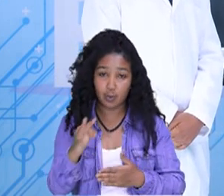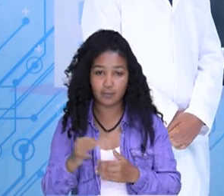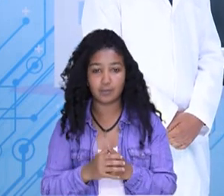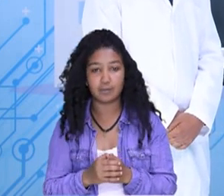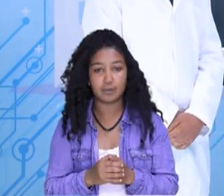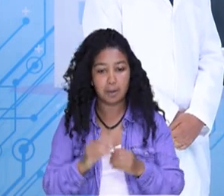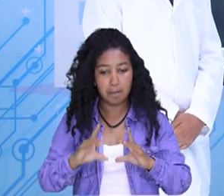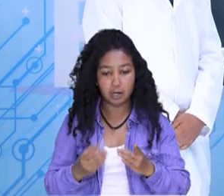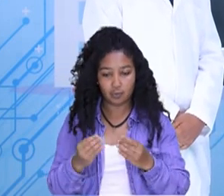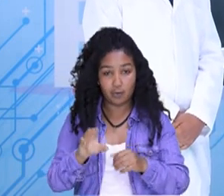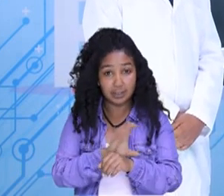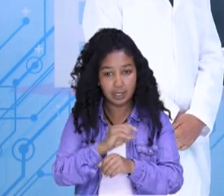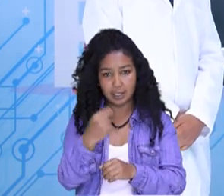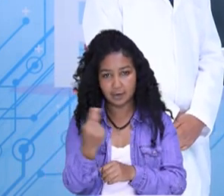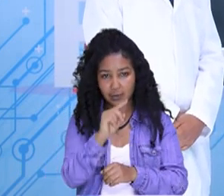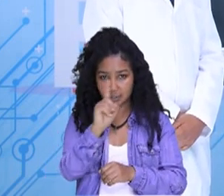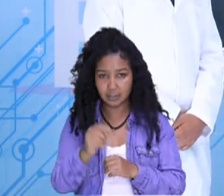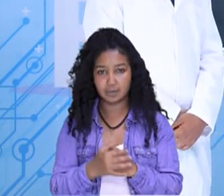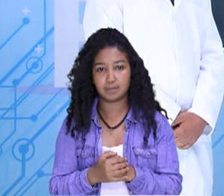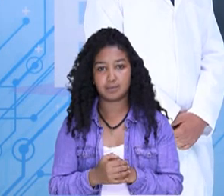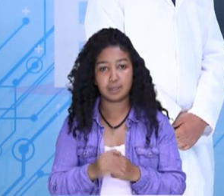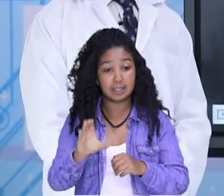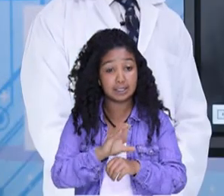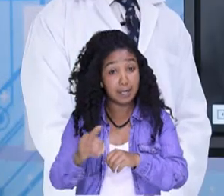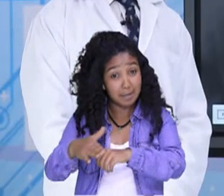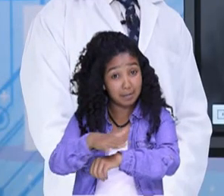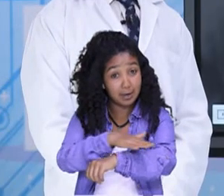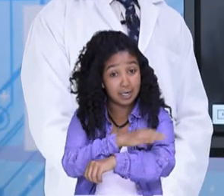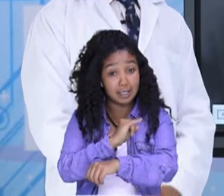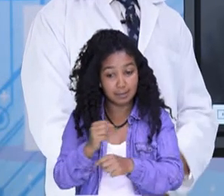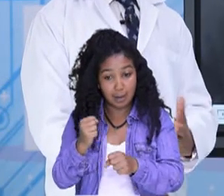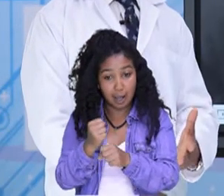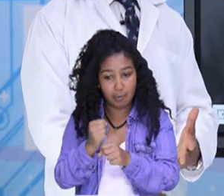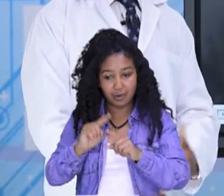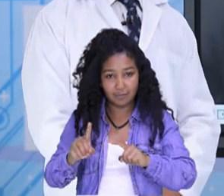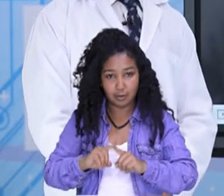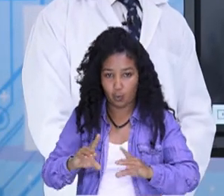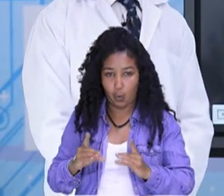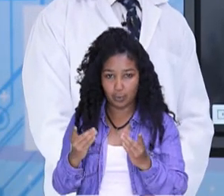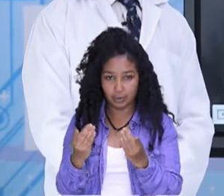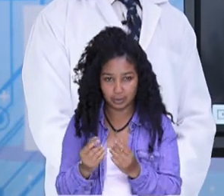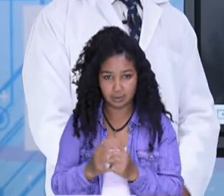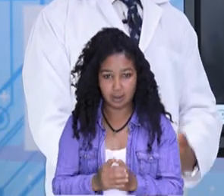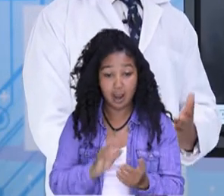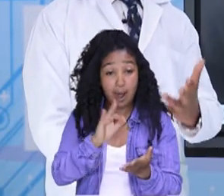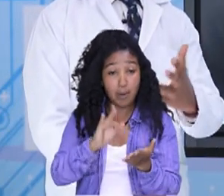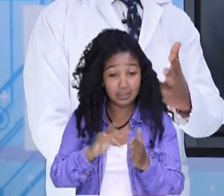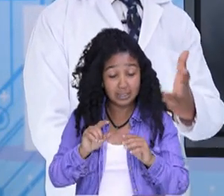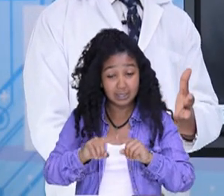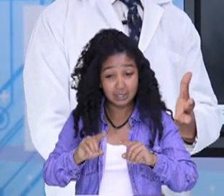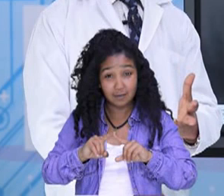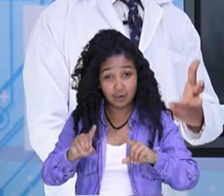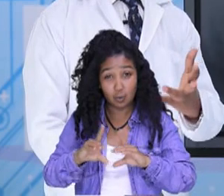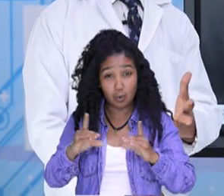of parts of the cell and their function? The cell membrane is made up of different components. Among those